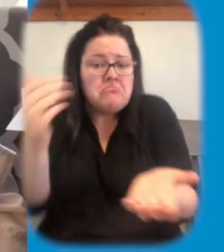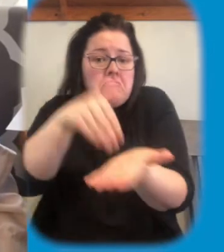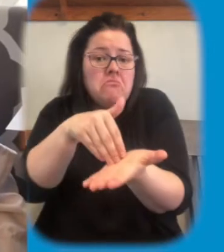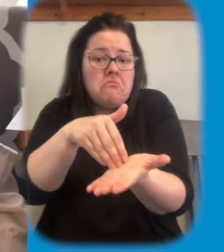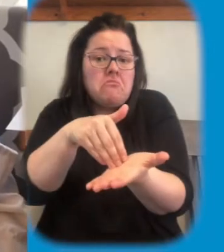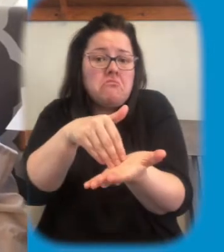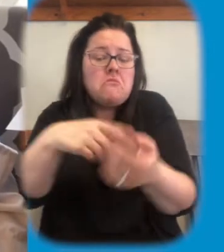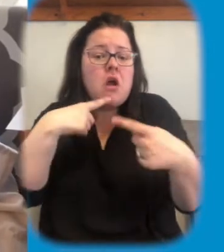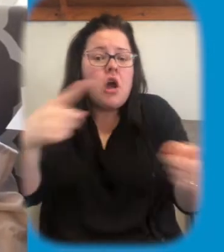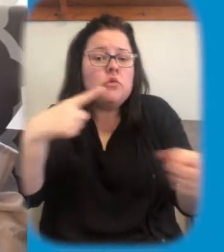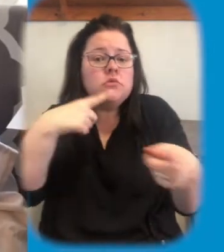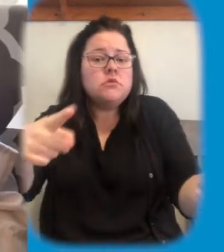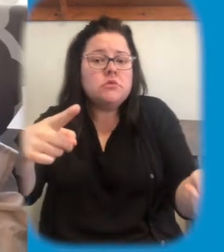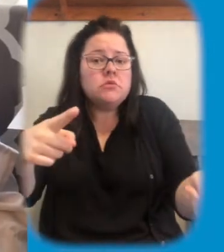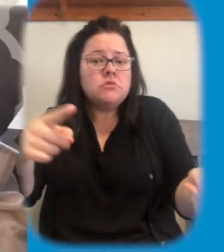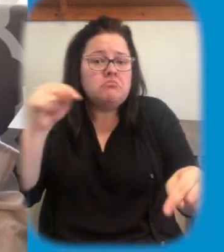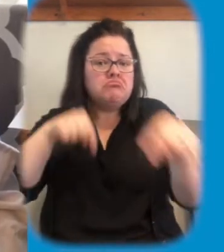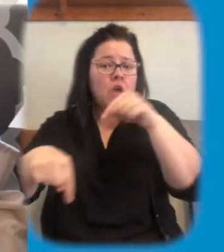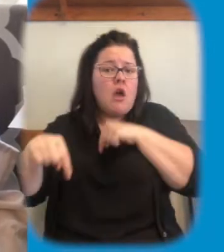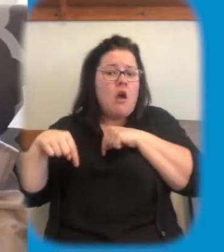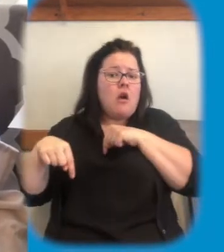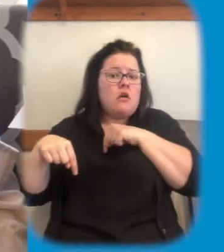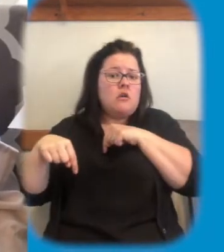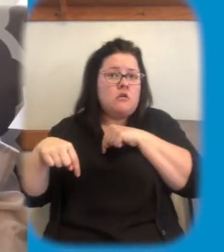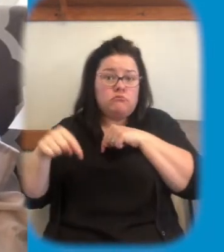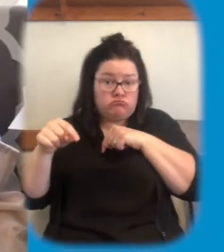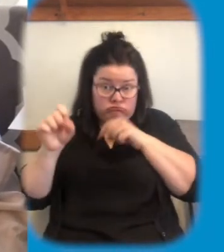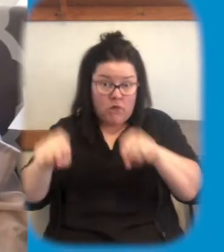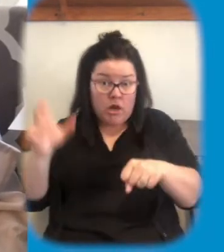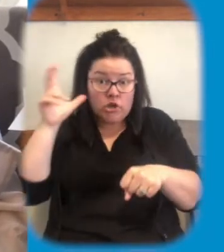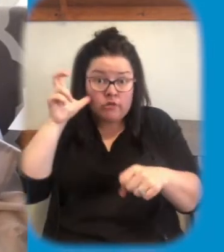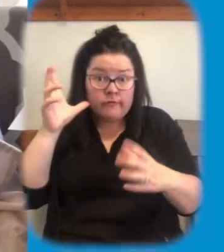our special announcements if we need to.